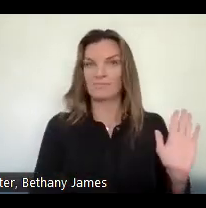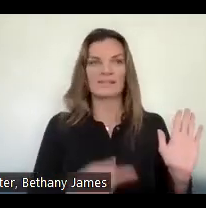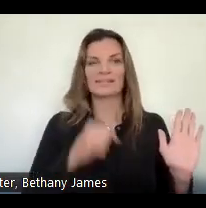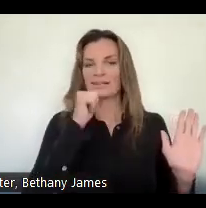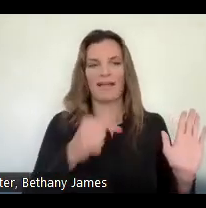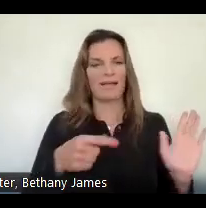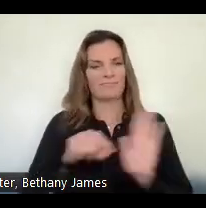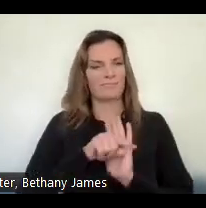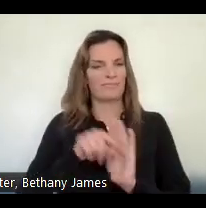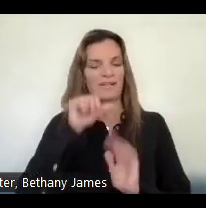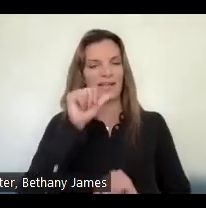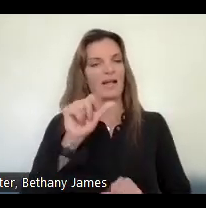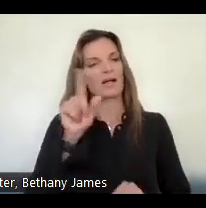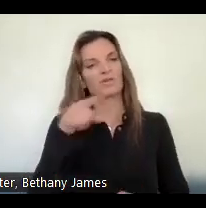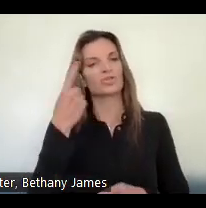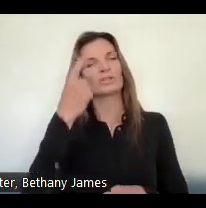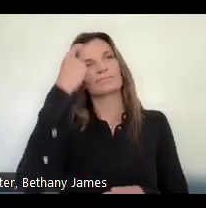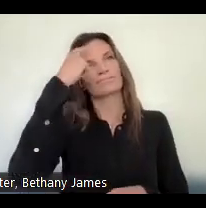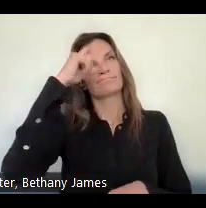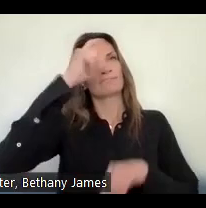thing. It's just really changing the mindset.